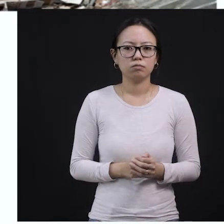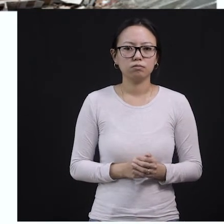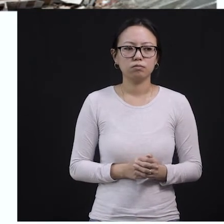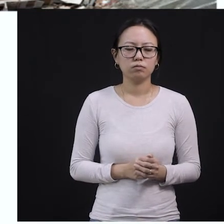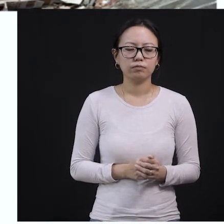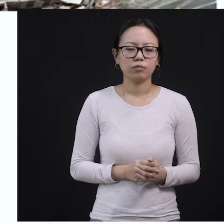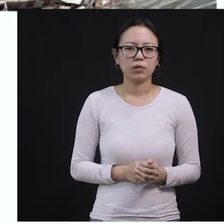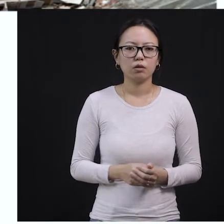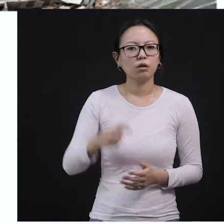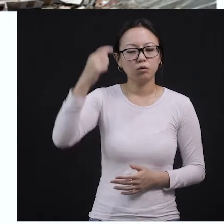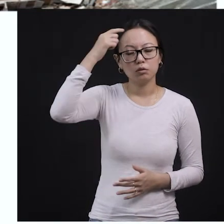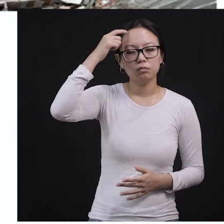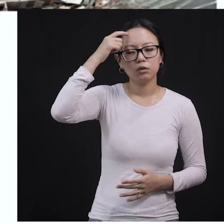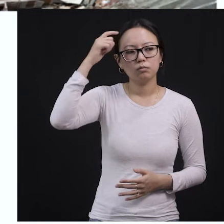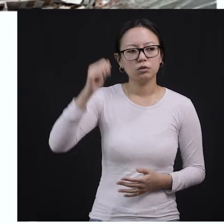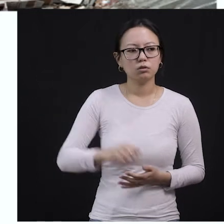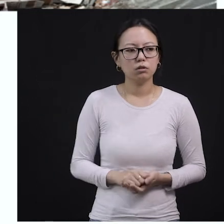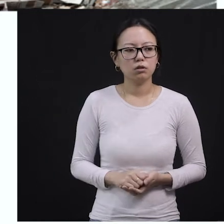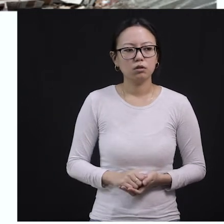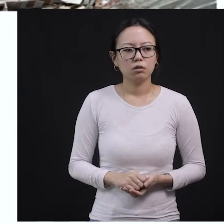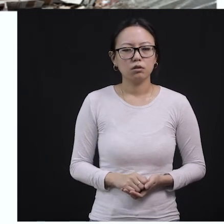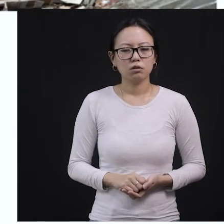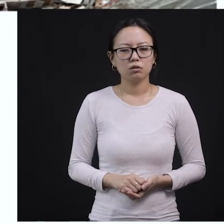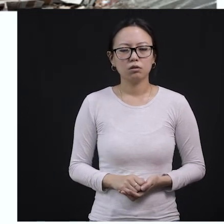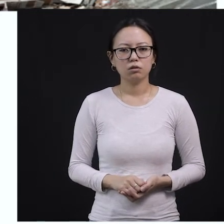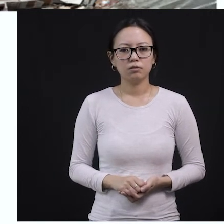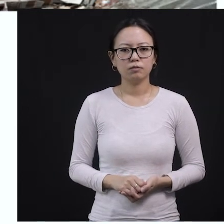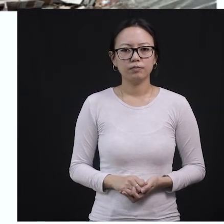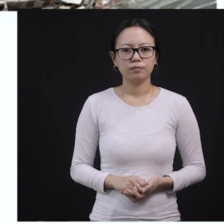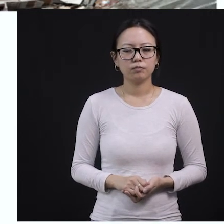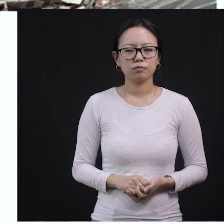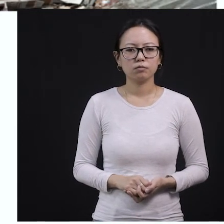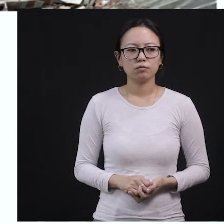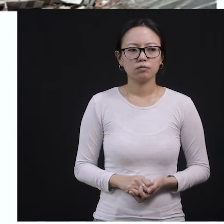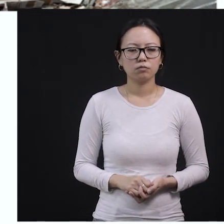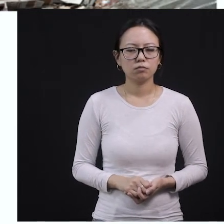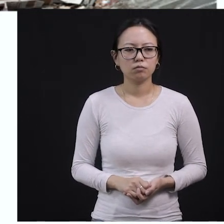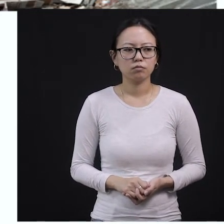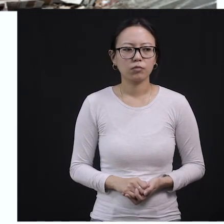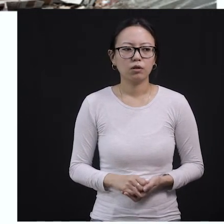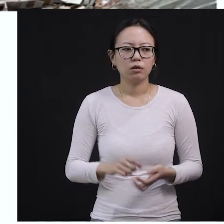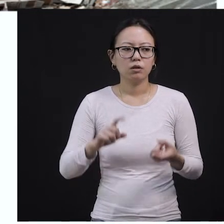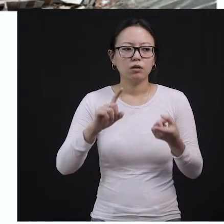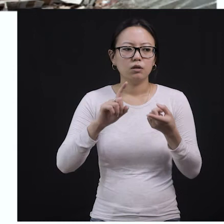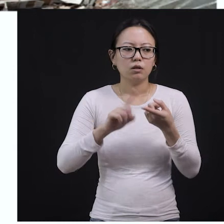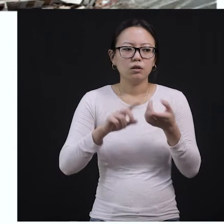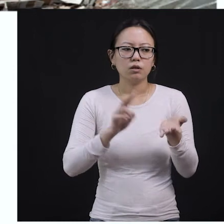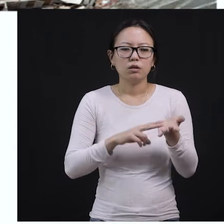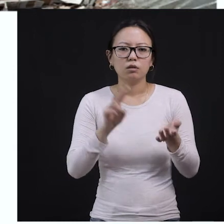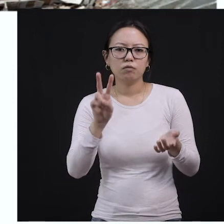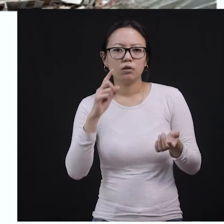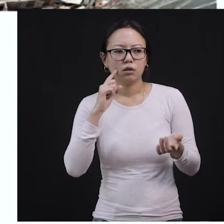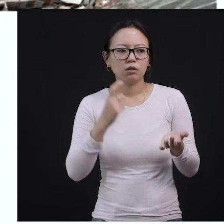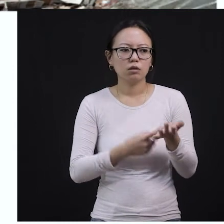this shock. So, and the other thing that the disaster effect is environmental problems, all right?